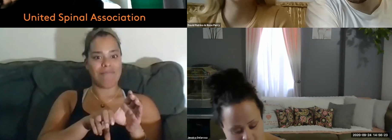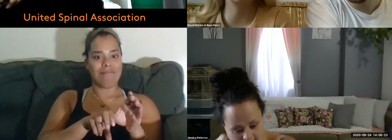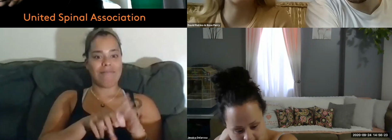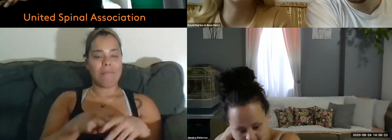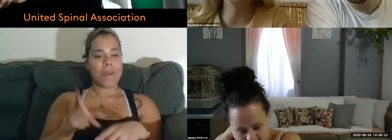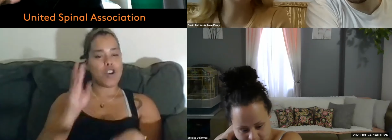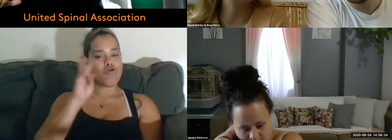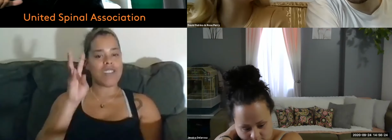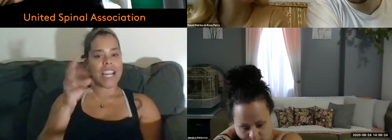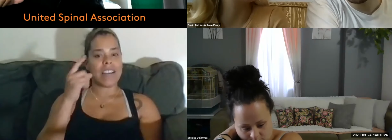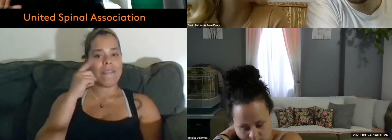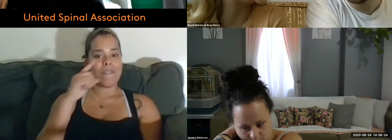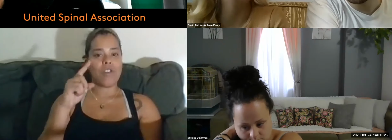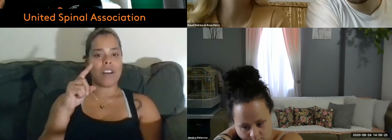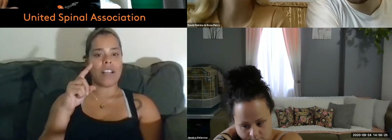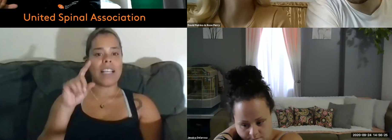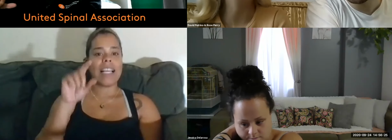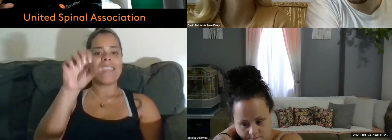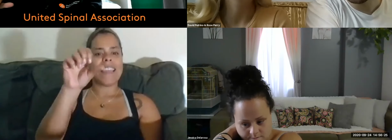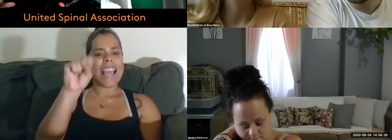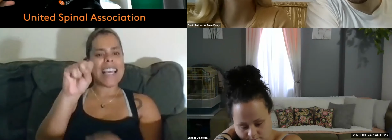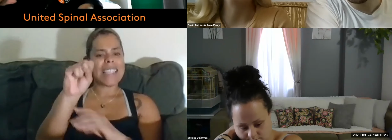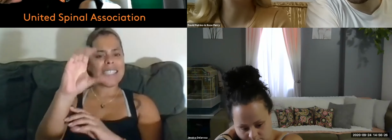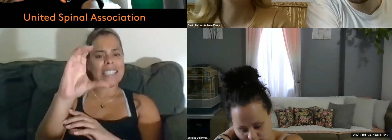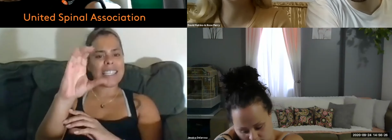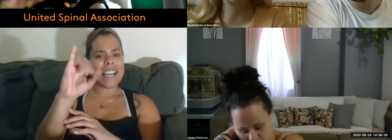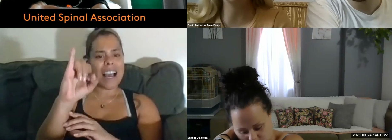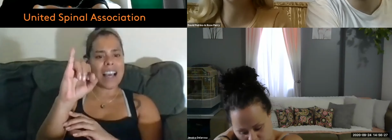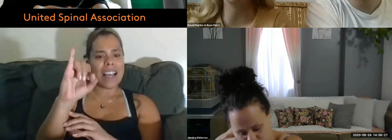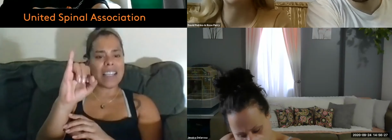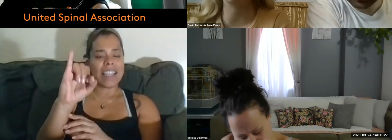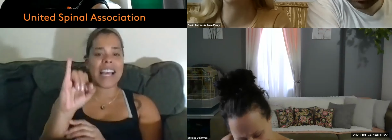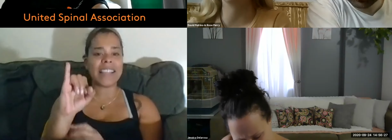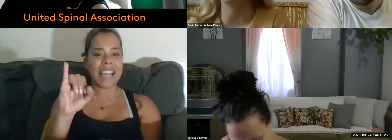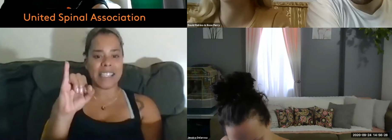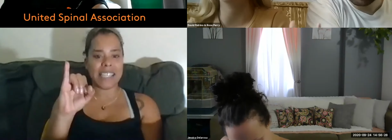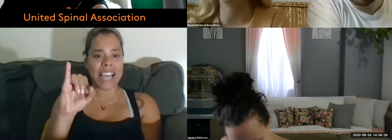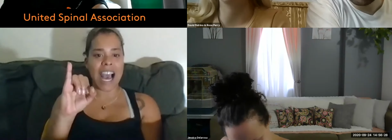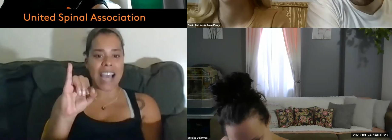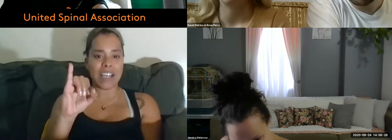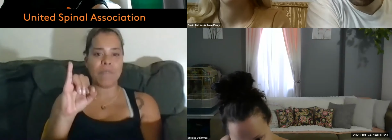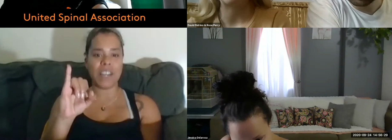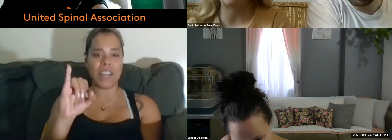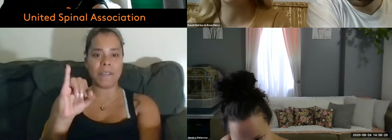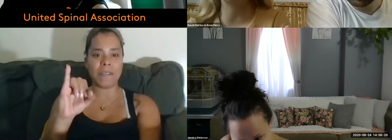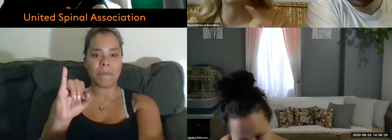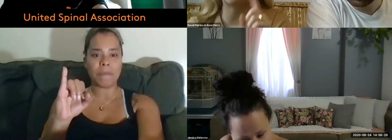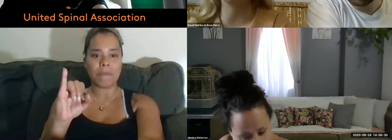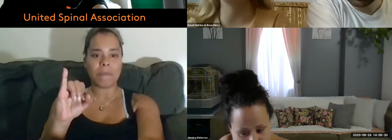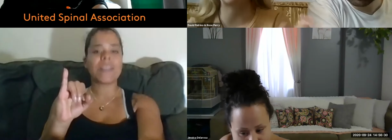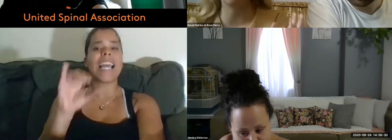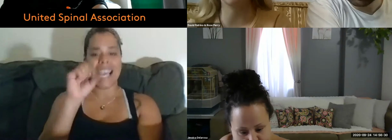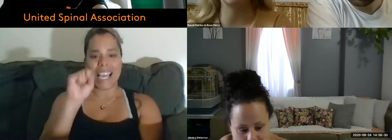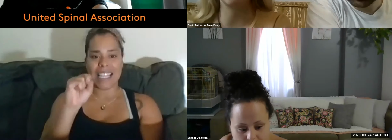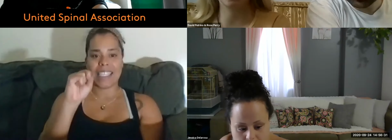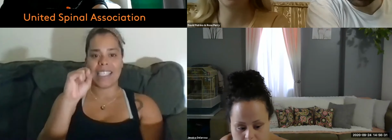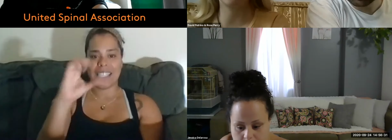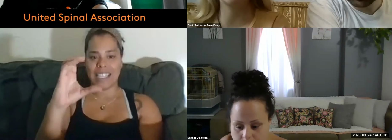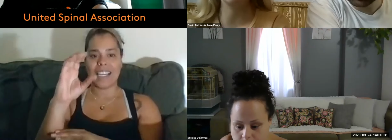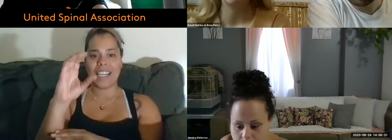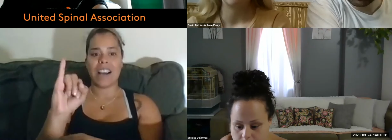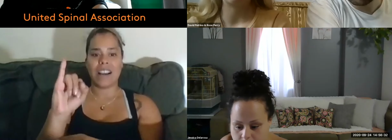the SCI community, but it's kind of taken on a life of its own, and we've had lots of older SCI community. SCI, the spinal cord